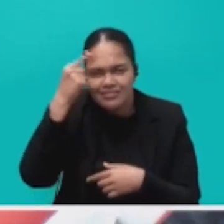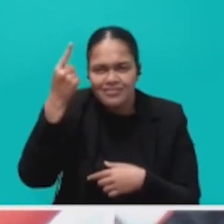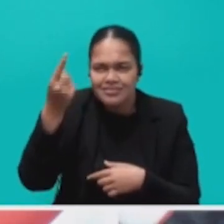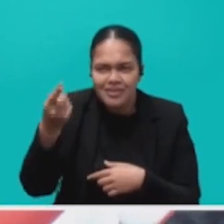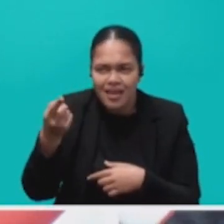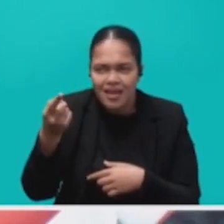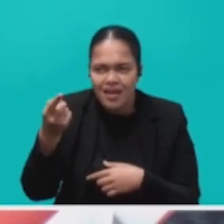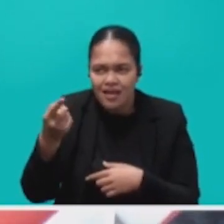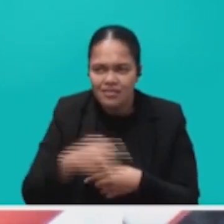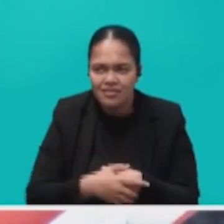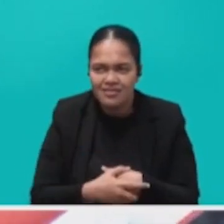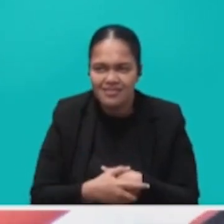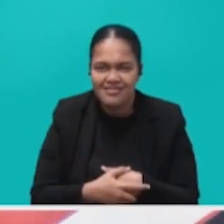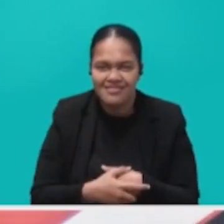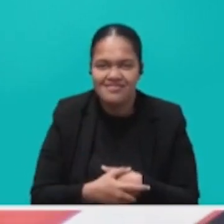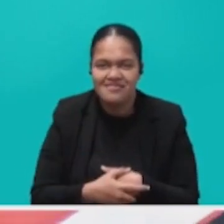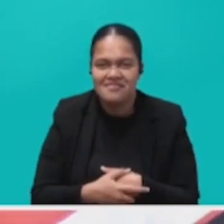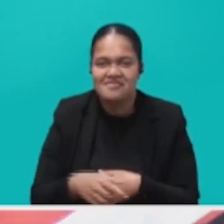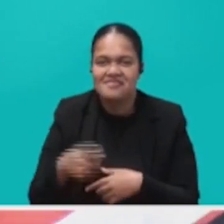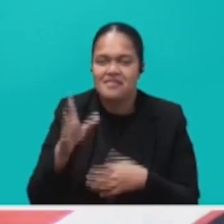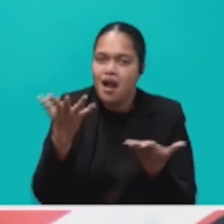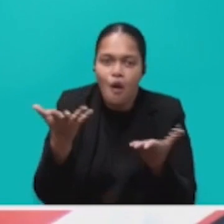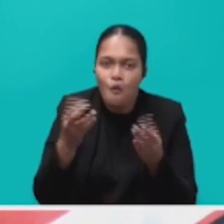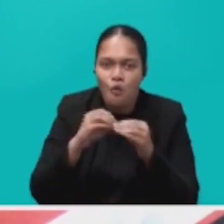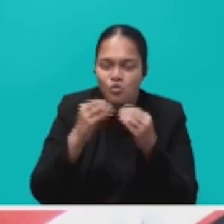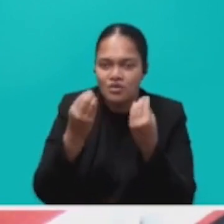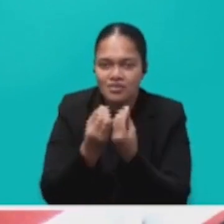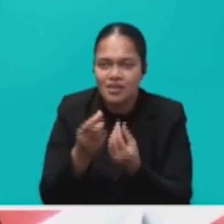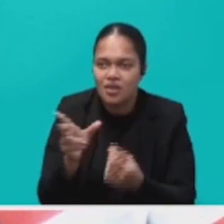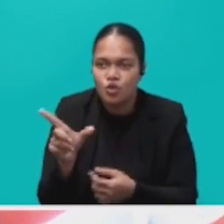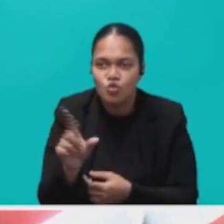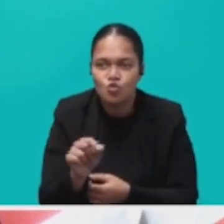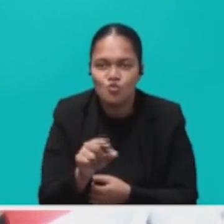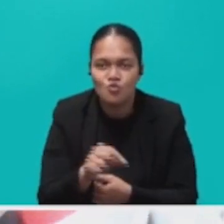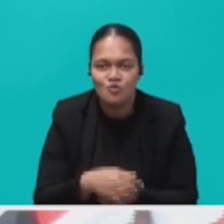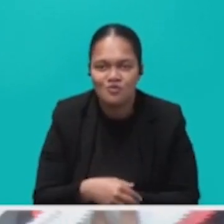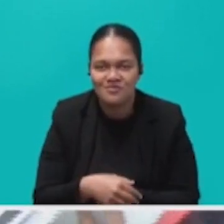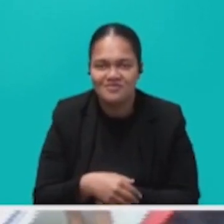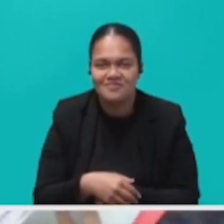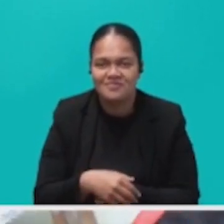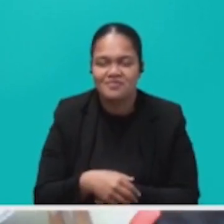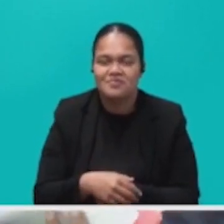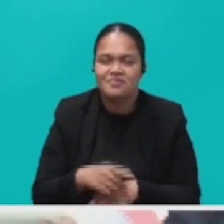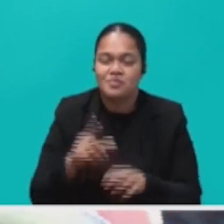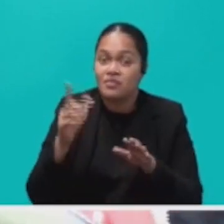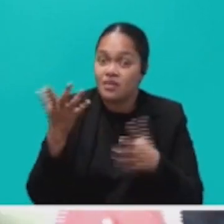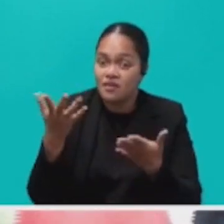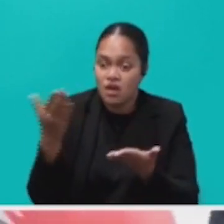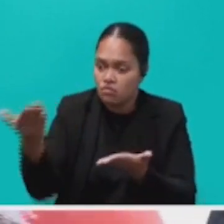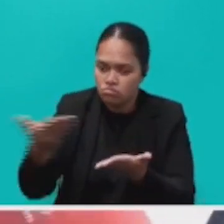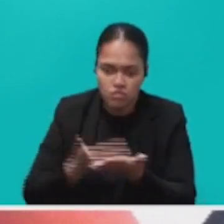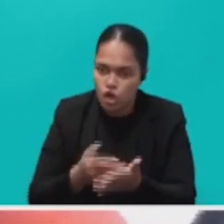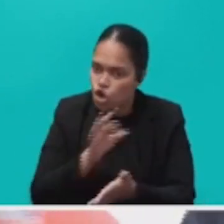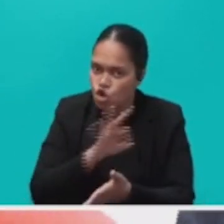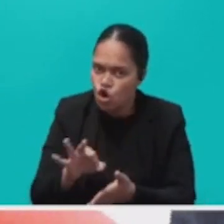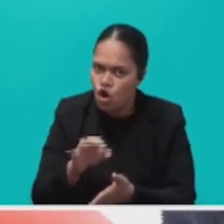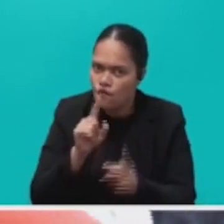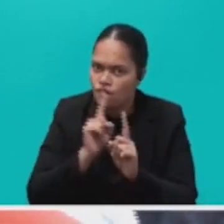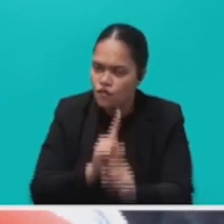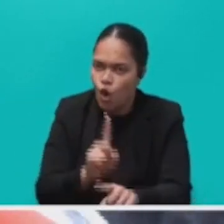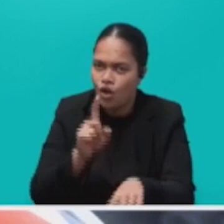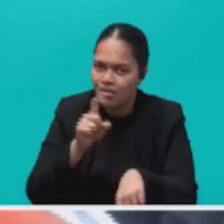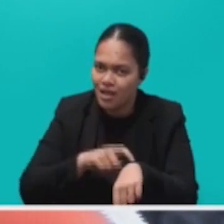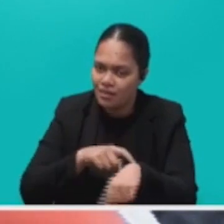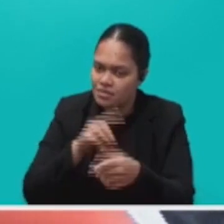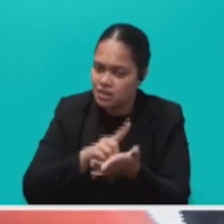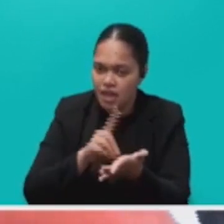understand how an organization does if the reports don't come on a timely manner, if they are not